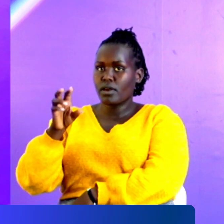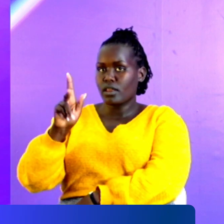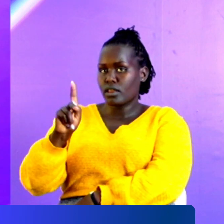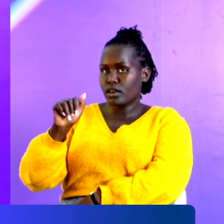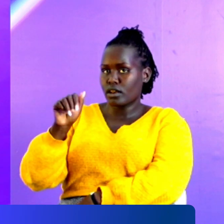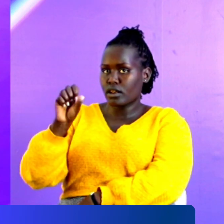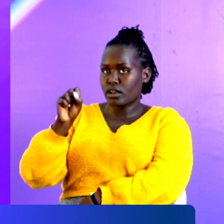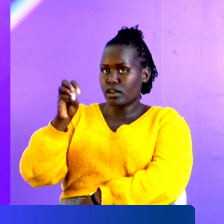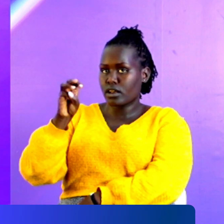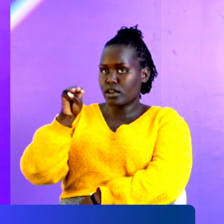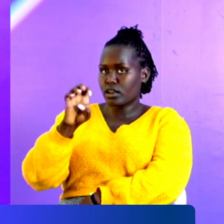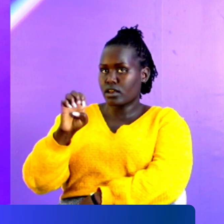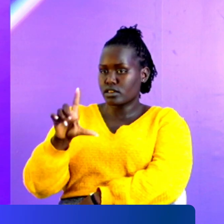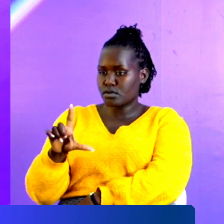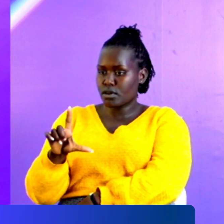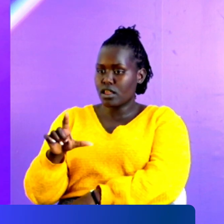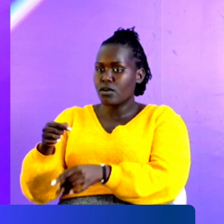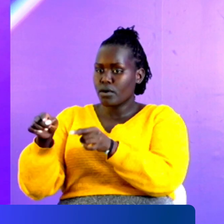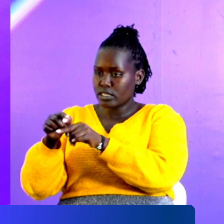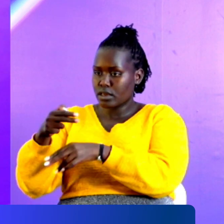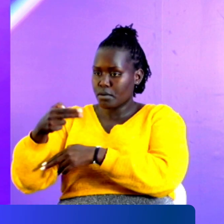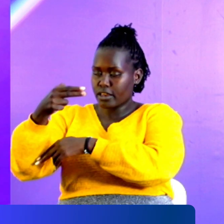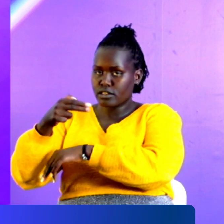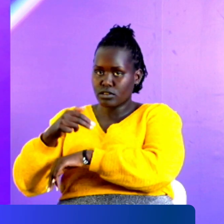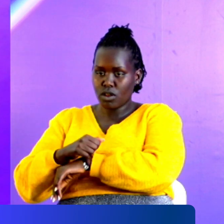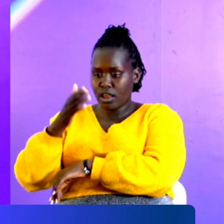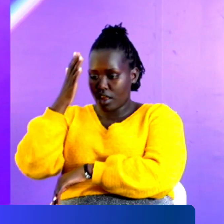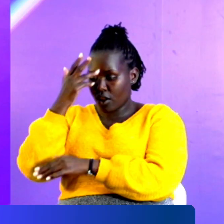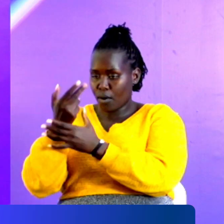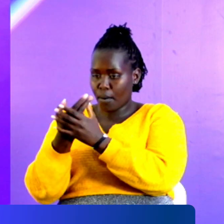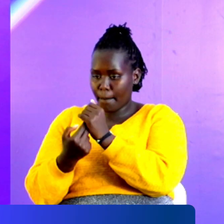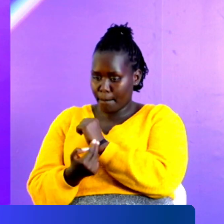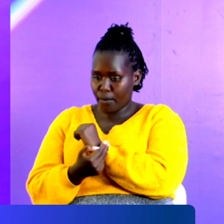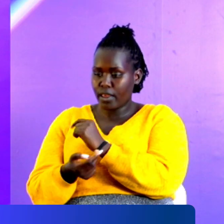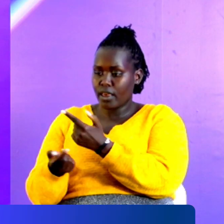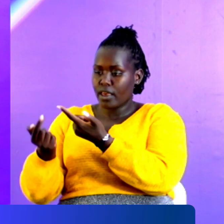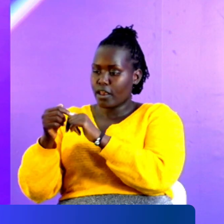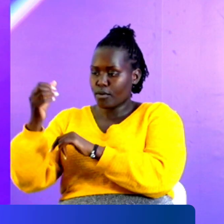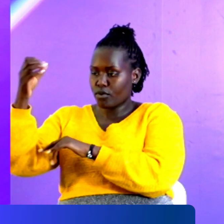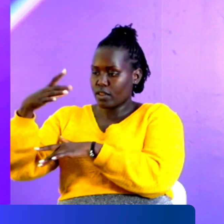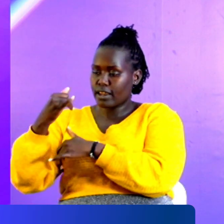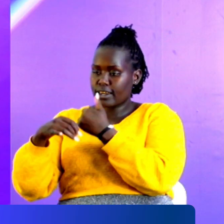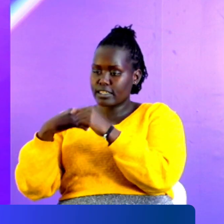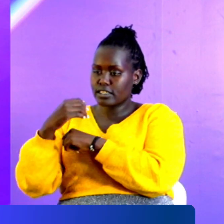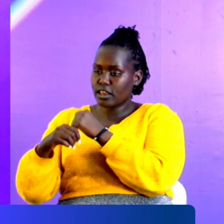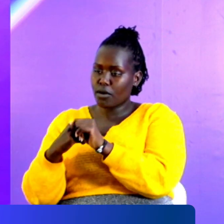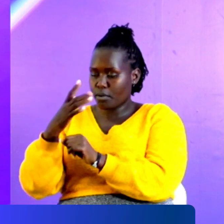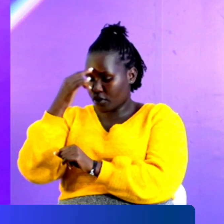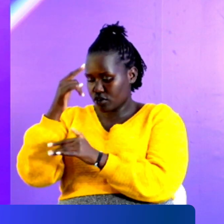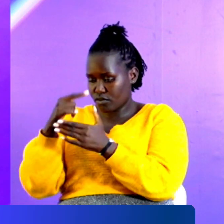school. Yes. So I know them. Yeah. Both of them came to the limelight last year. Yes. Because of what was happening.